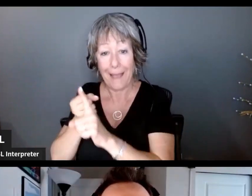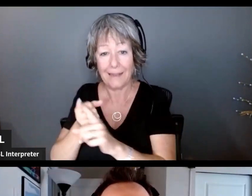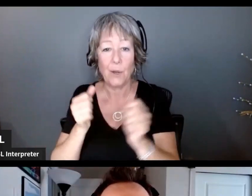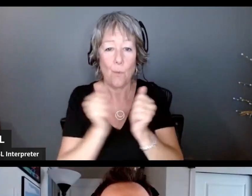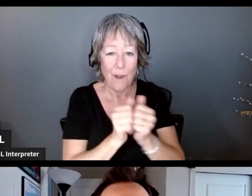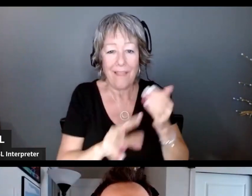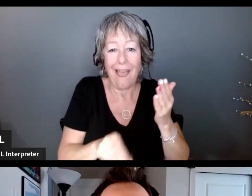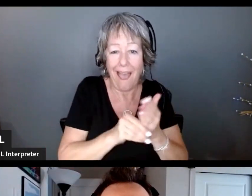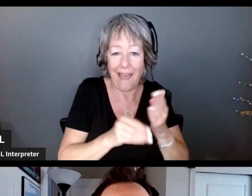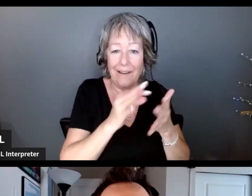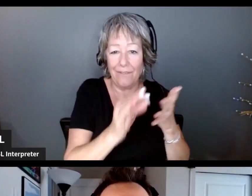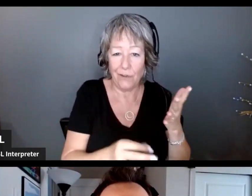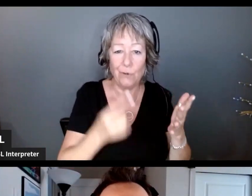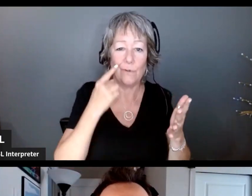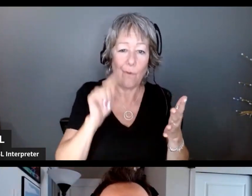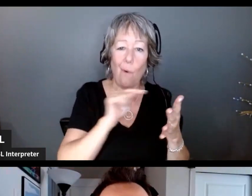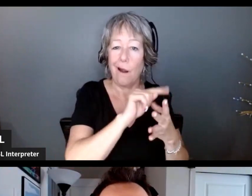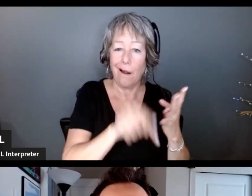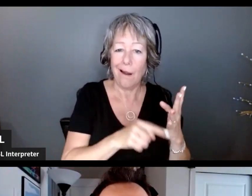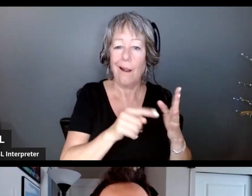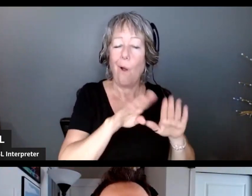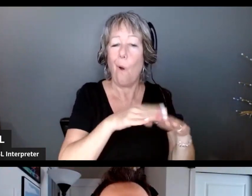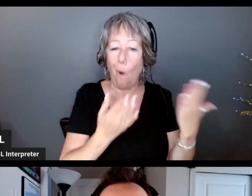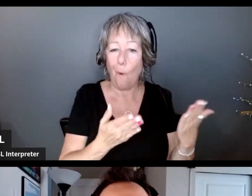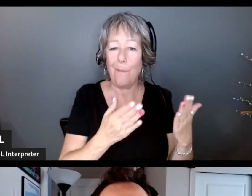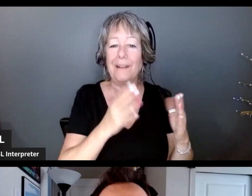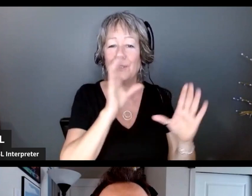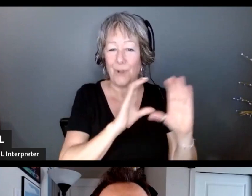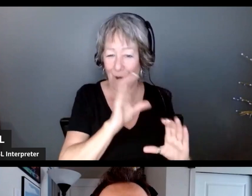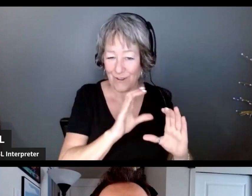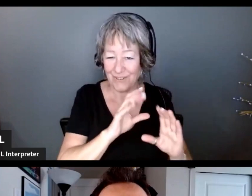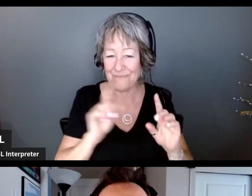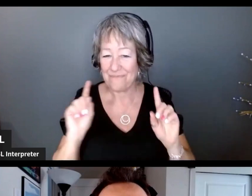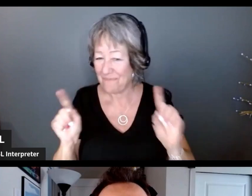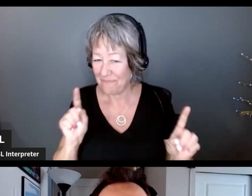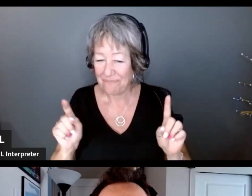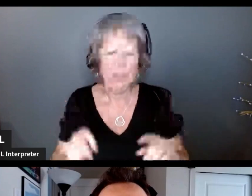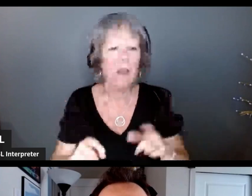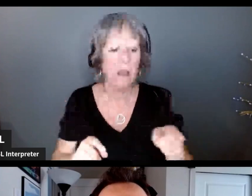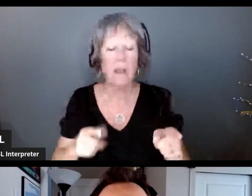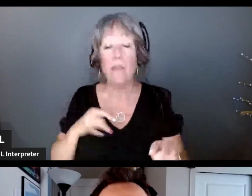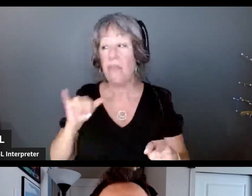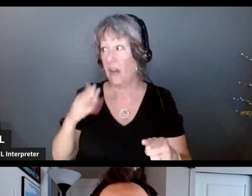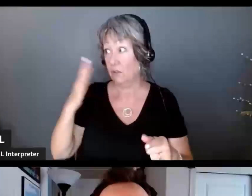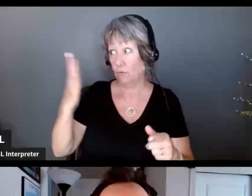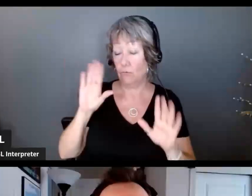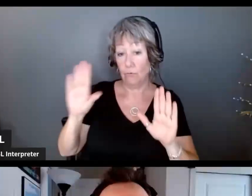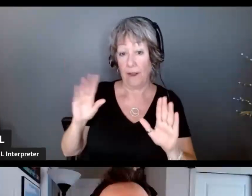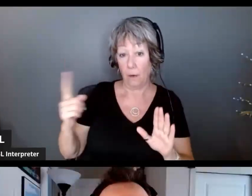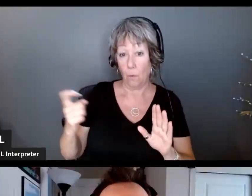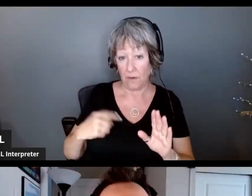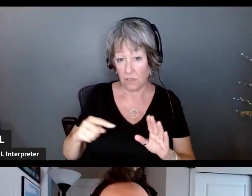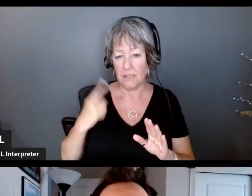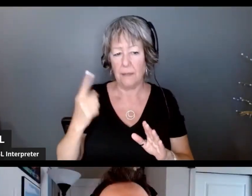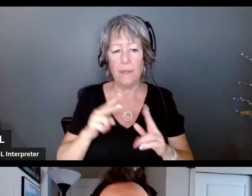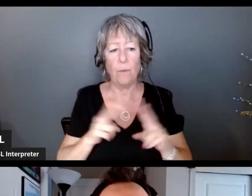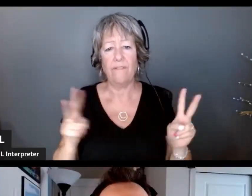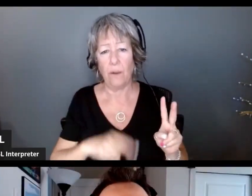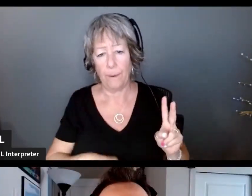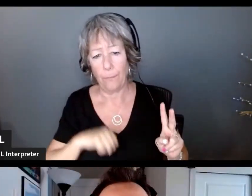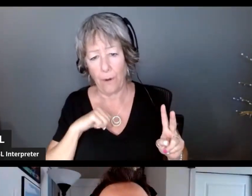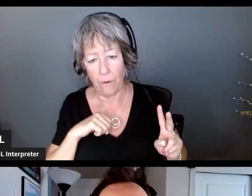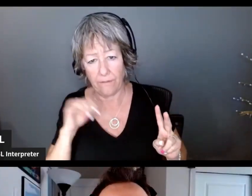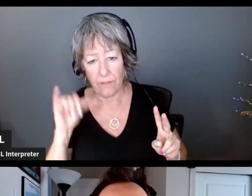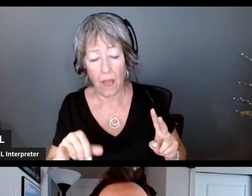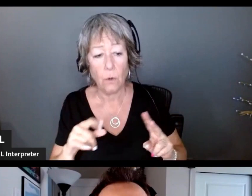with a great that. question. Yeah, Okay, that's cool. a great question and something that we are very proud of. We've been around for